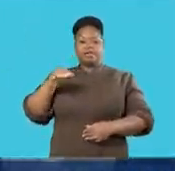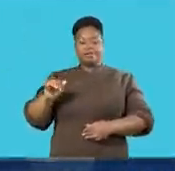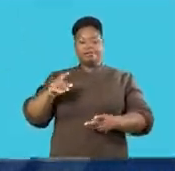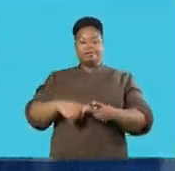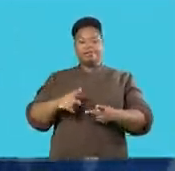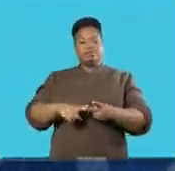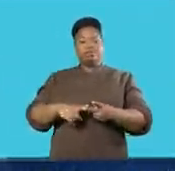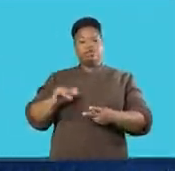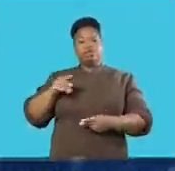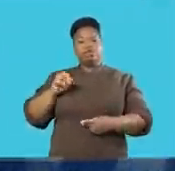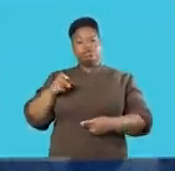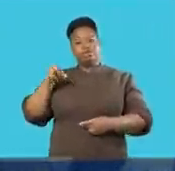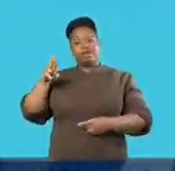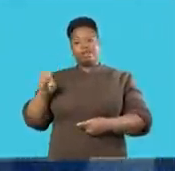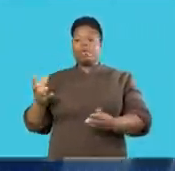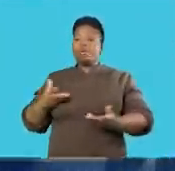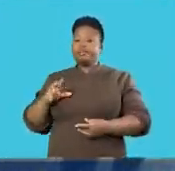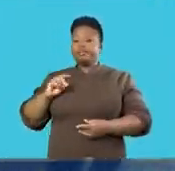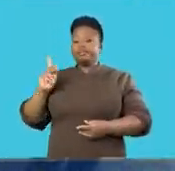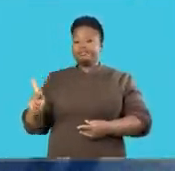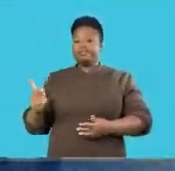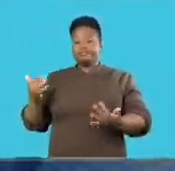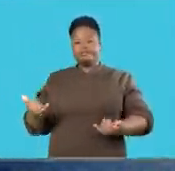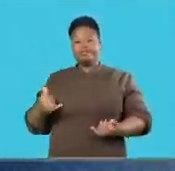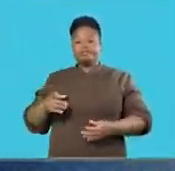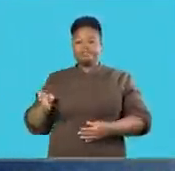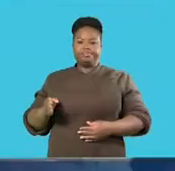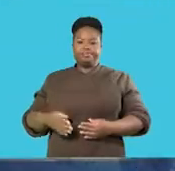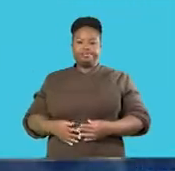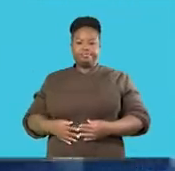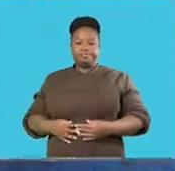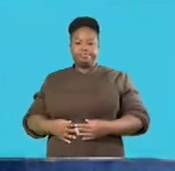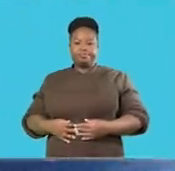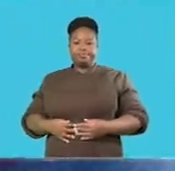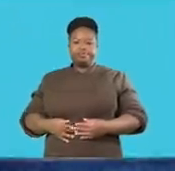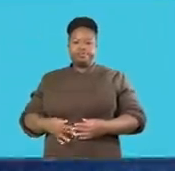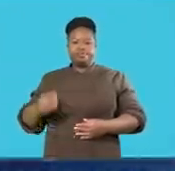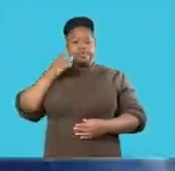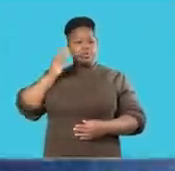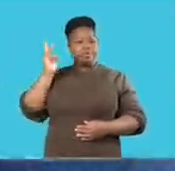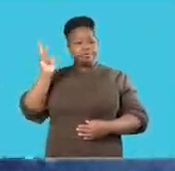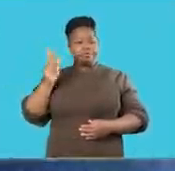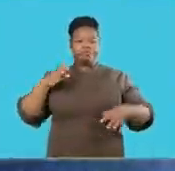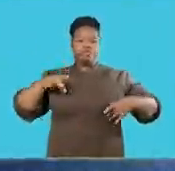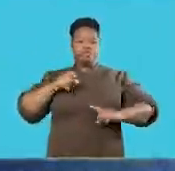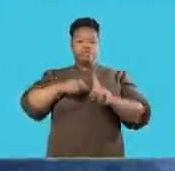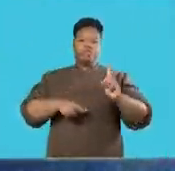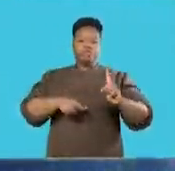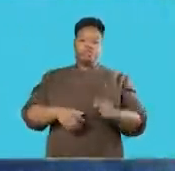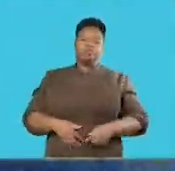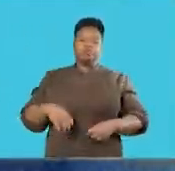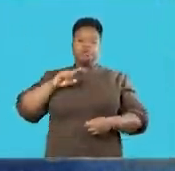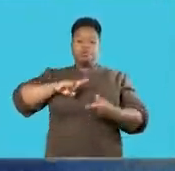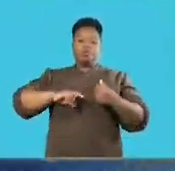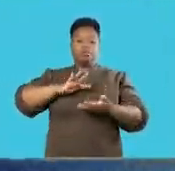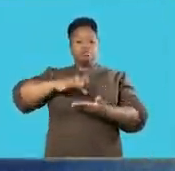Imink Drive wa reng ba motsana wa Deep Kloof ka tlasa ketapele ya mokga. Puong ya hae modula setulo wa naha wa Rise